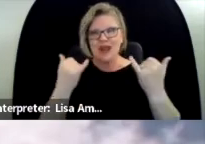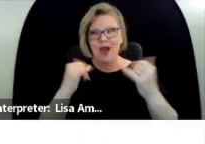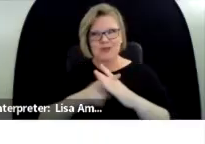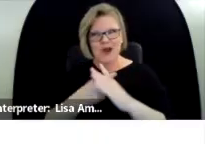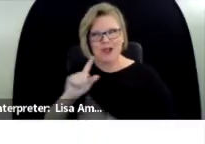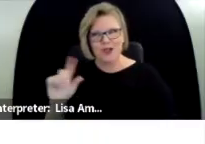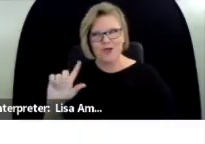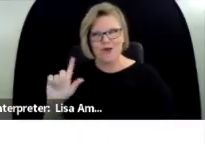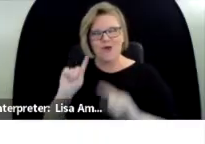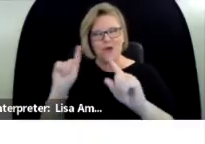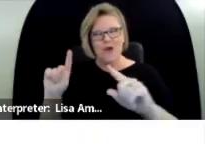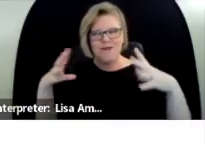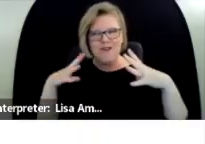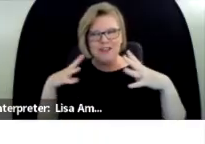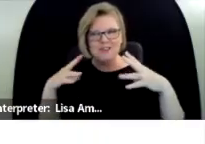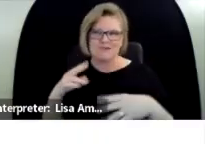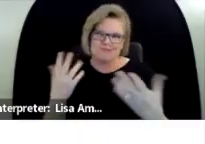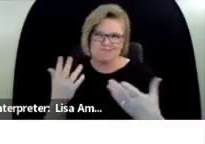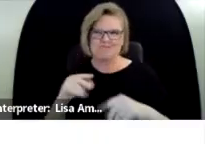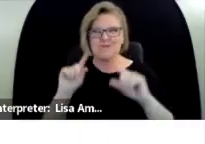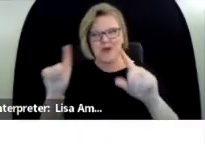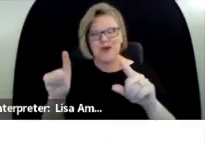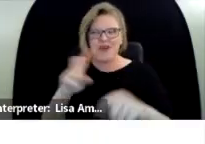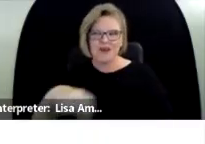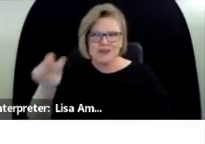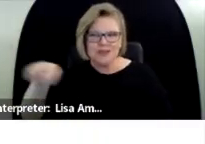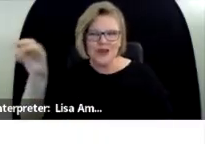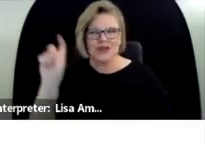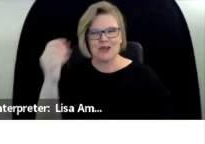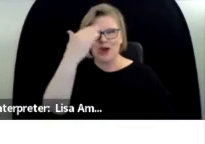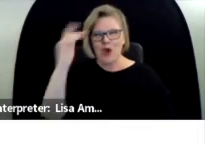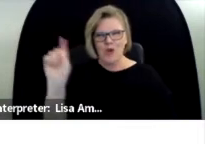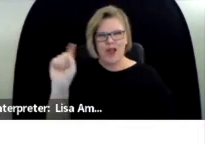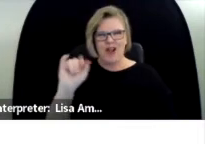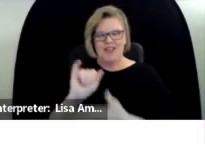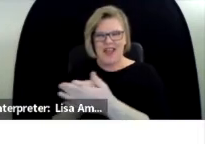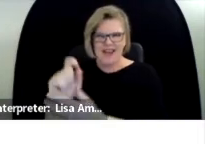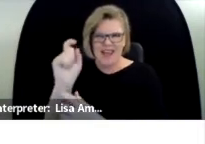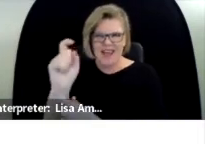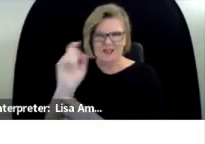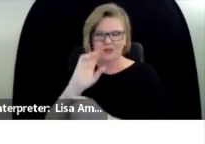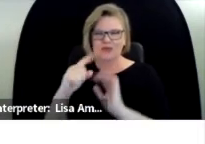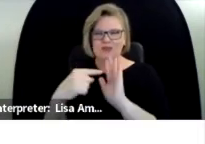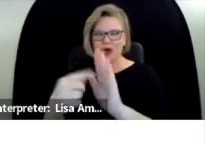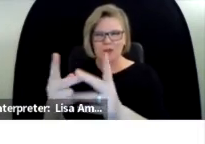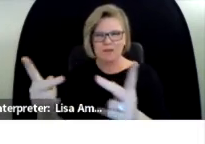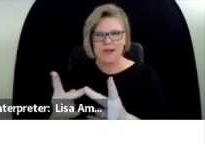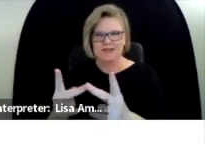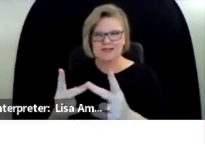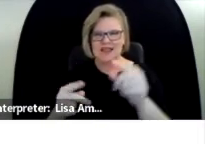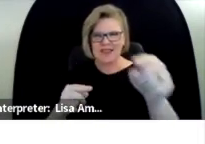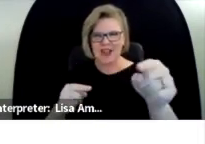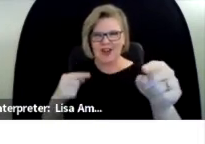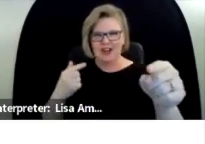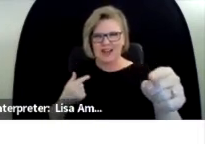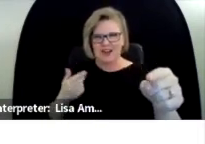on vacation, we're going on this journey, we have to know where we're going. And that's kind of the X marks the spot. And that means just, what does it mean for